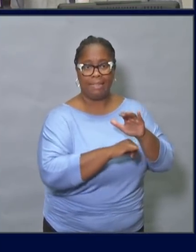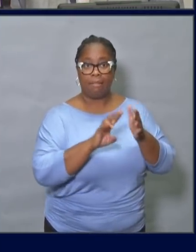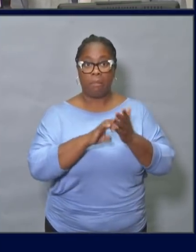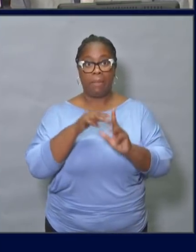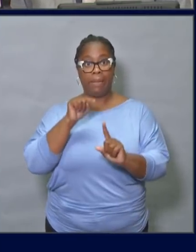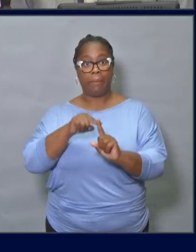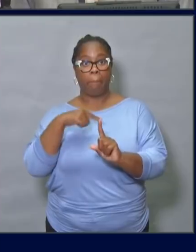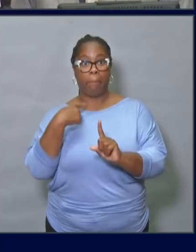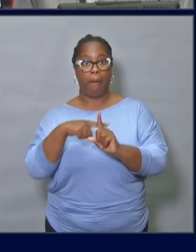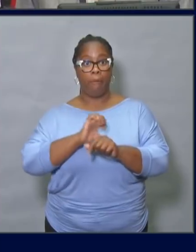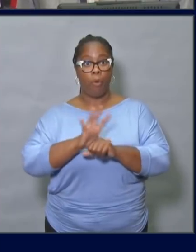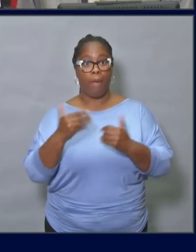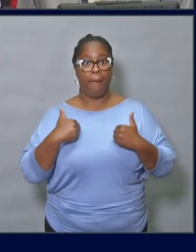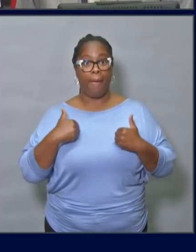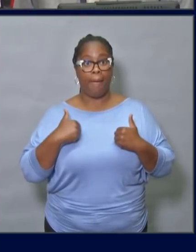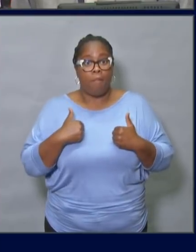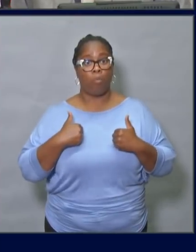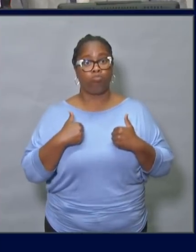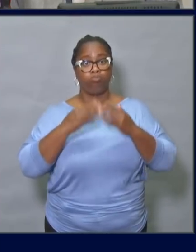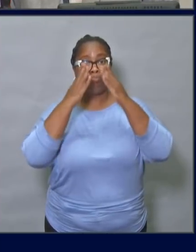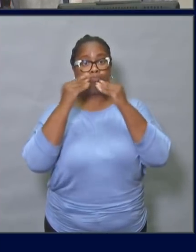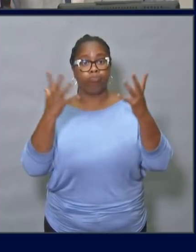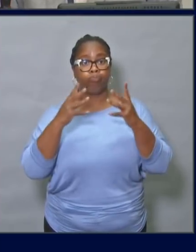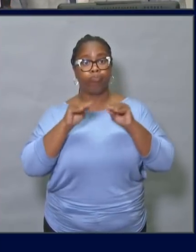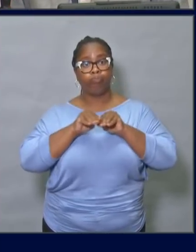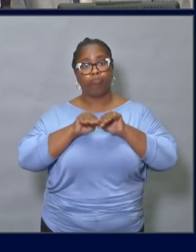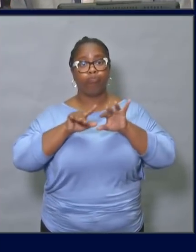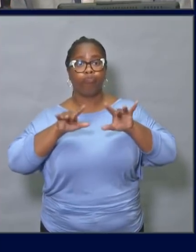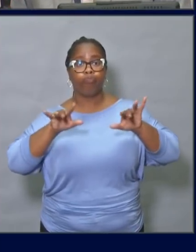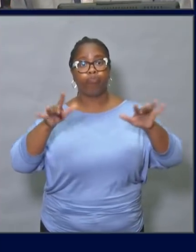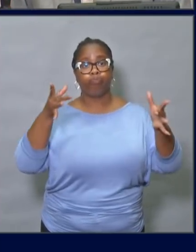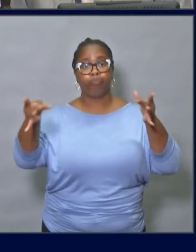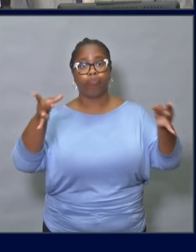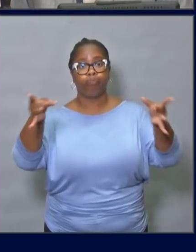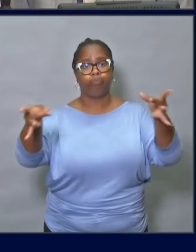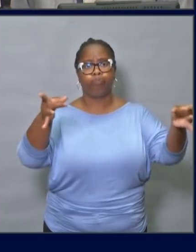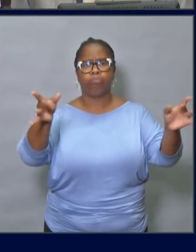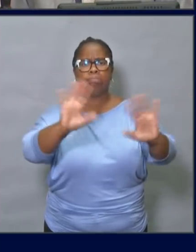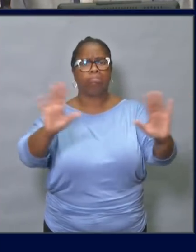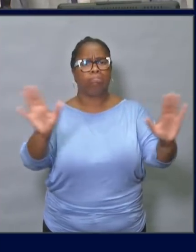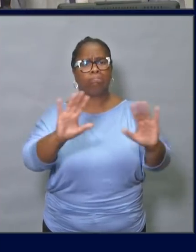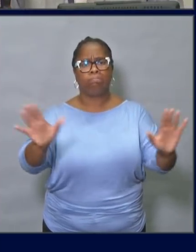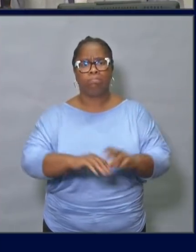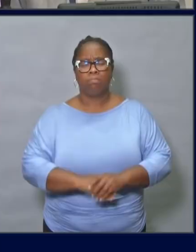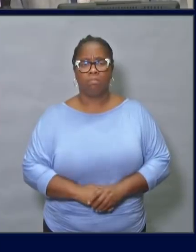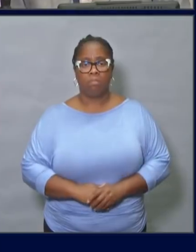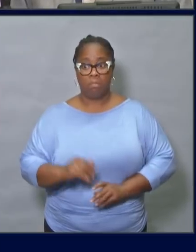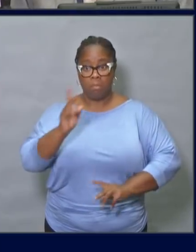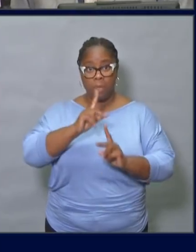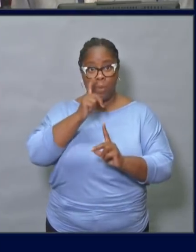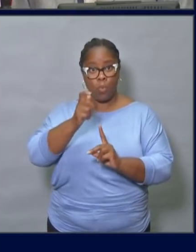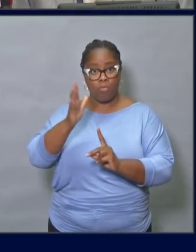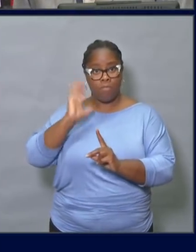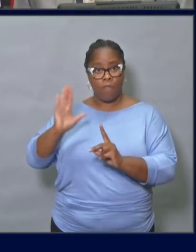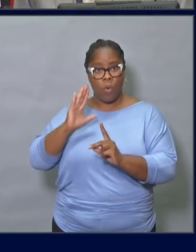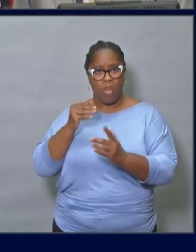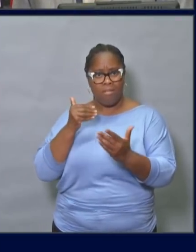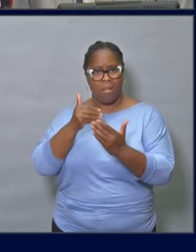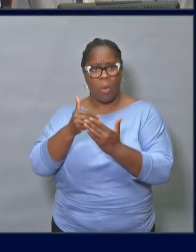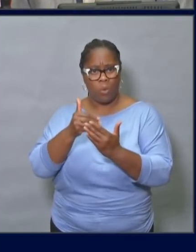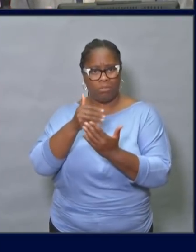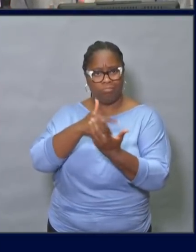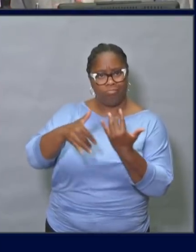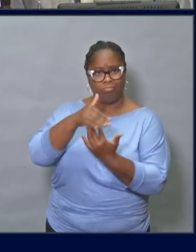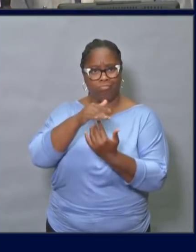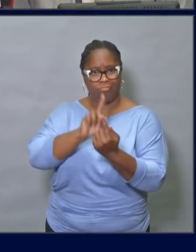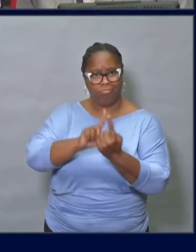virus to others. It also helps assure that those that are close contacts can avoid possibly exposing others